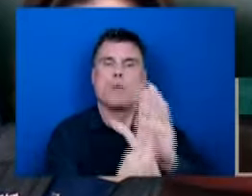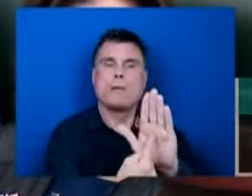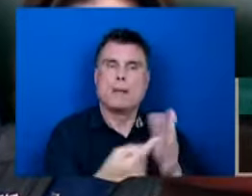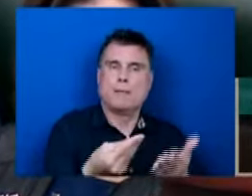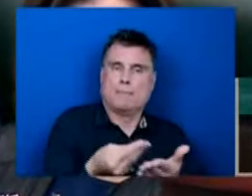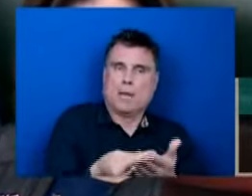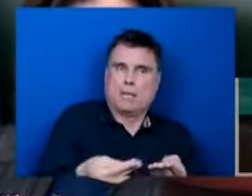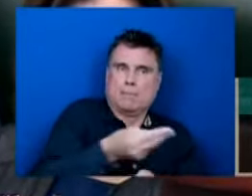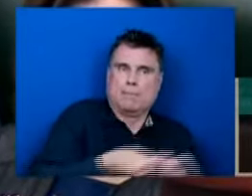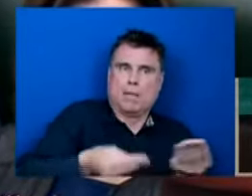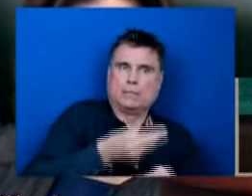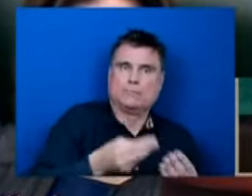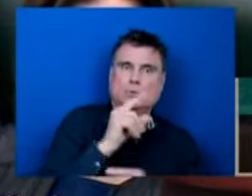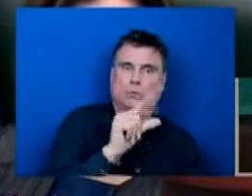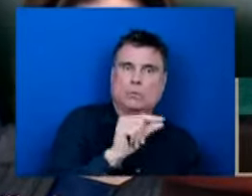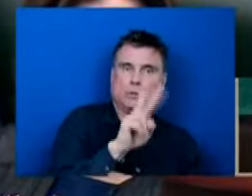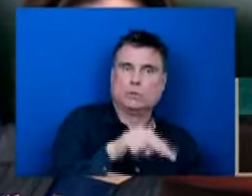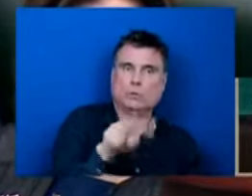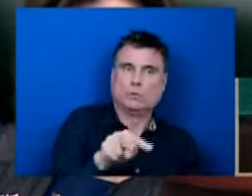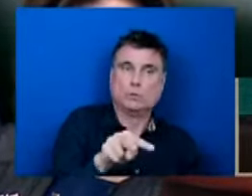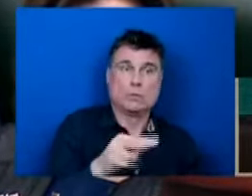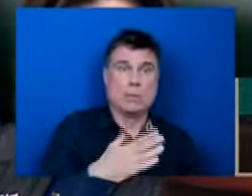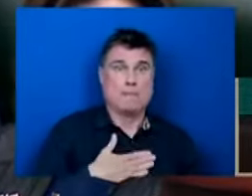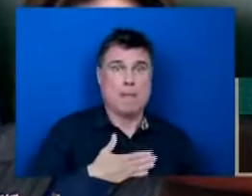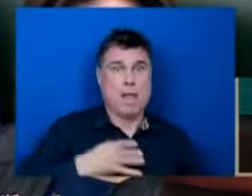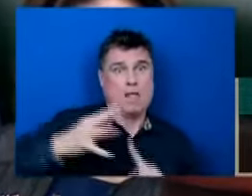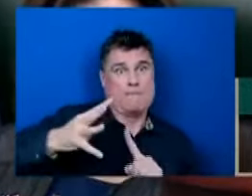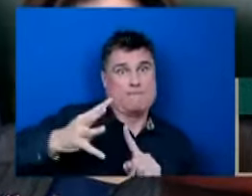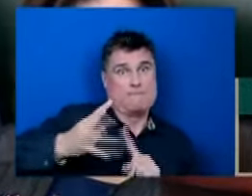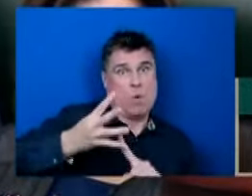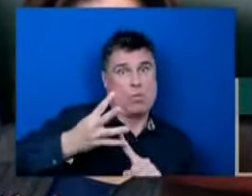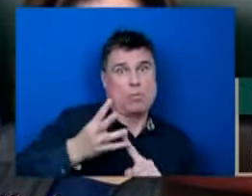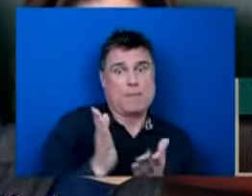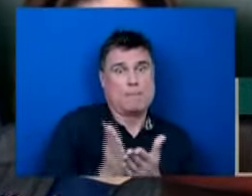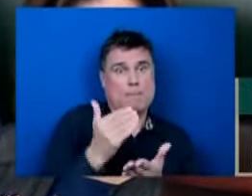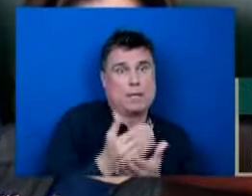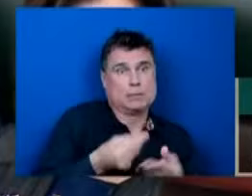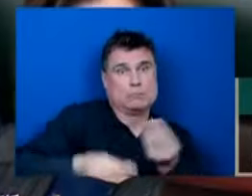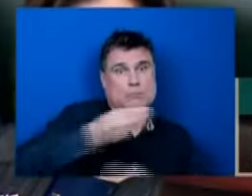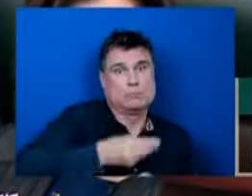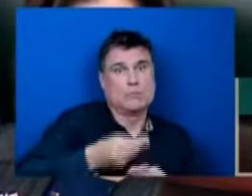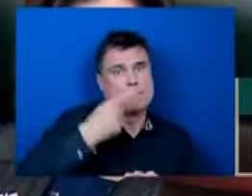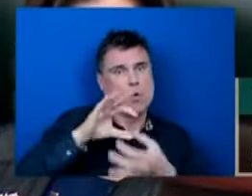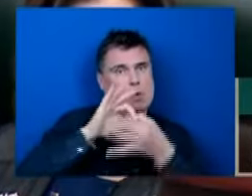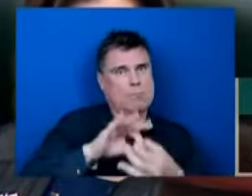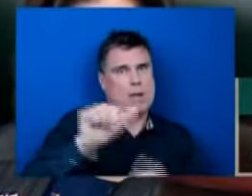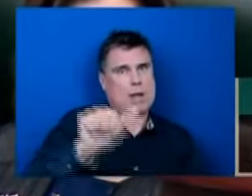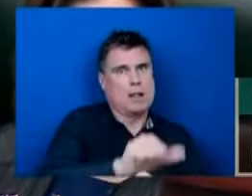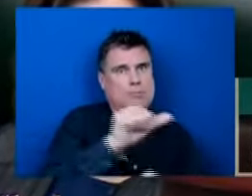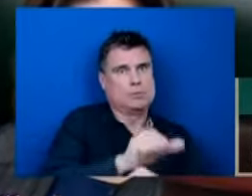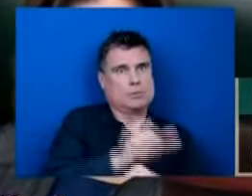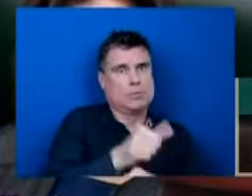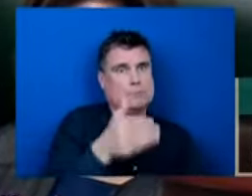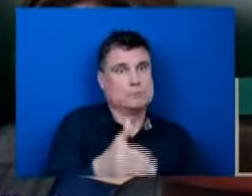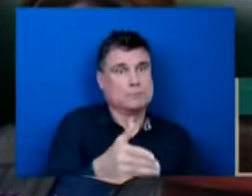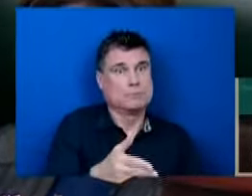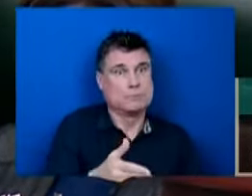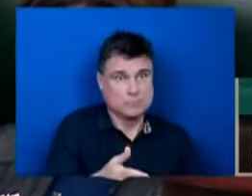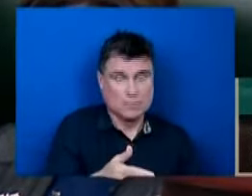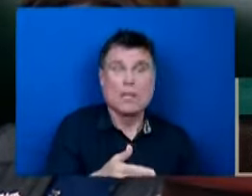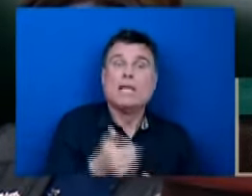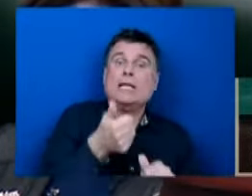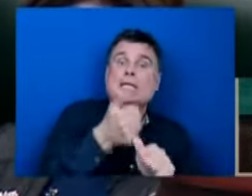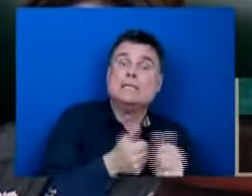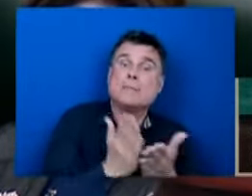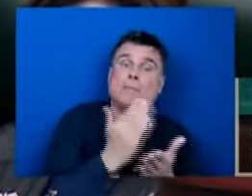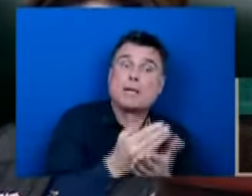I've presented on behalf of Albertans, and although each one was unique in context and at times extraordinary, the overarching